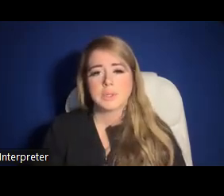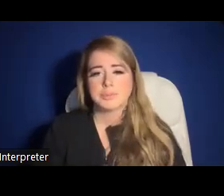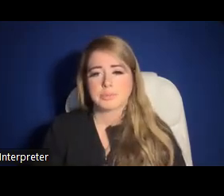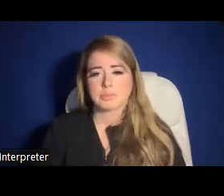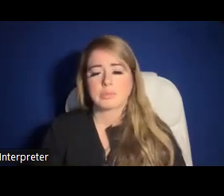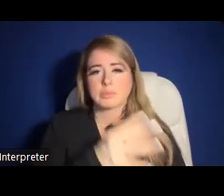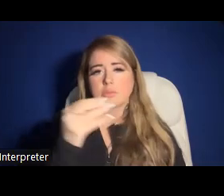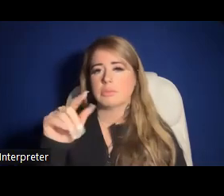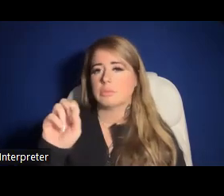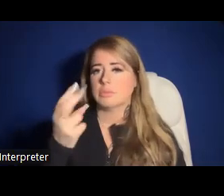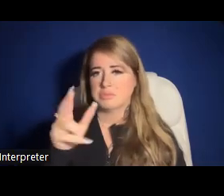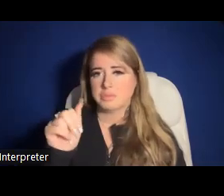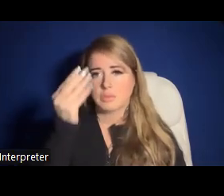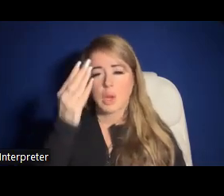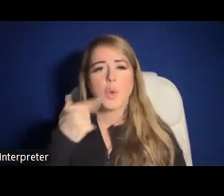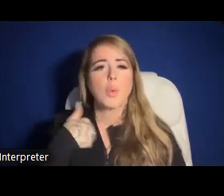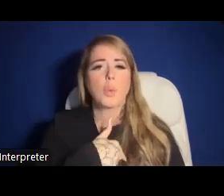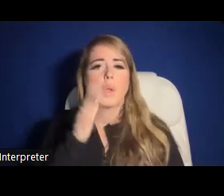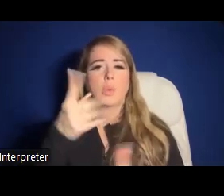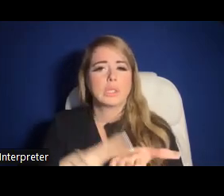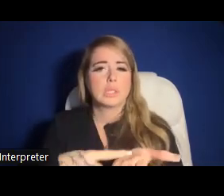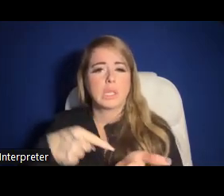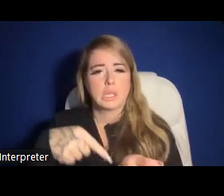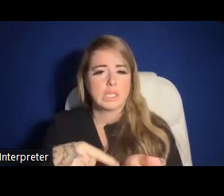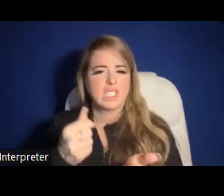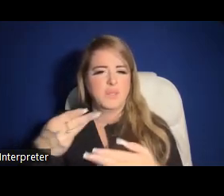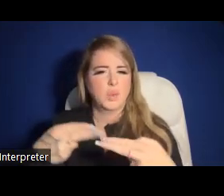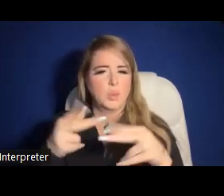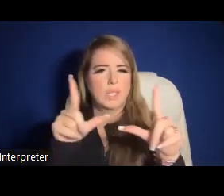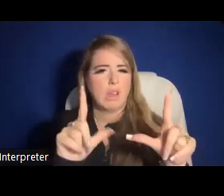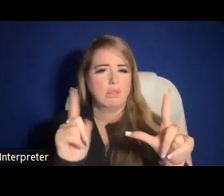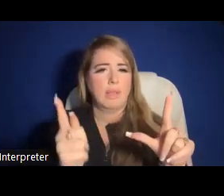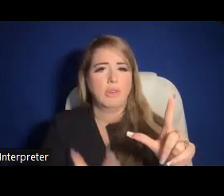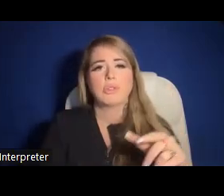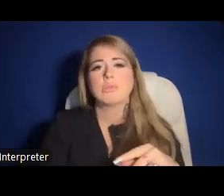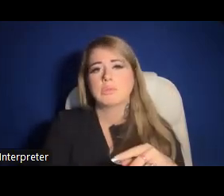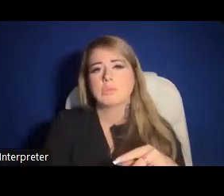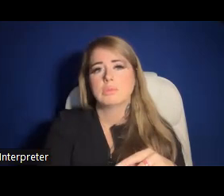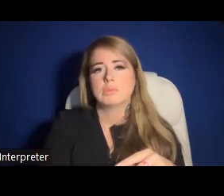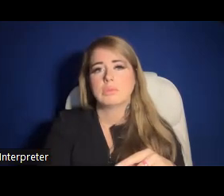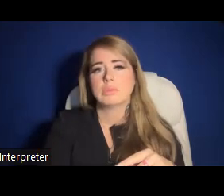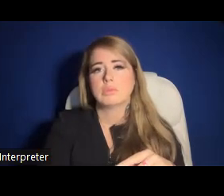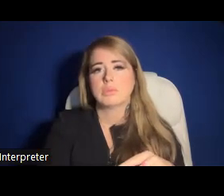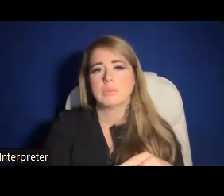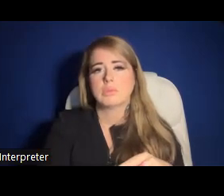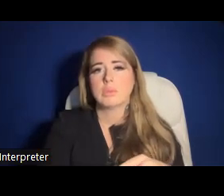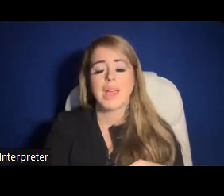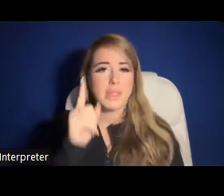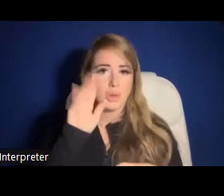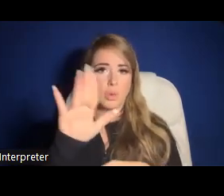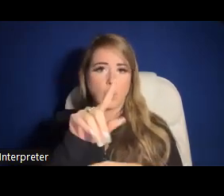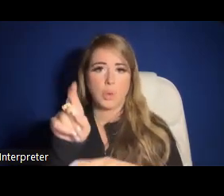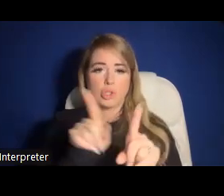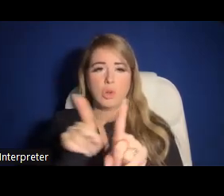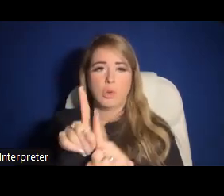And Tasha, we'll get to this in a few slides, but I think your question is also looking